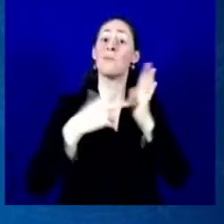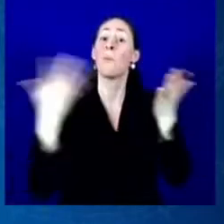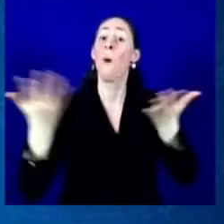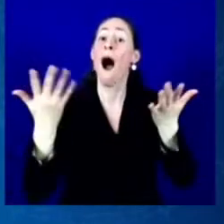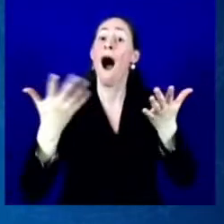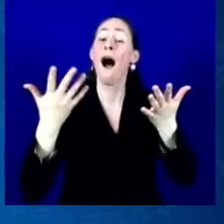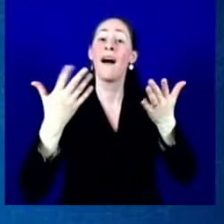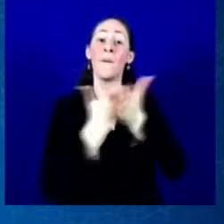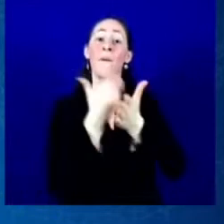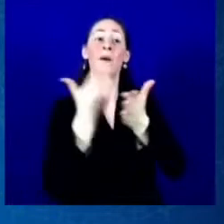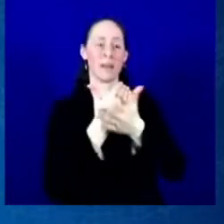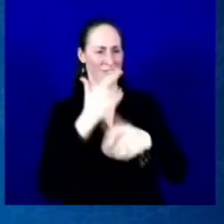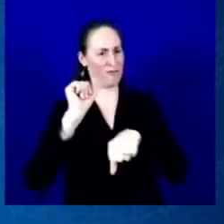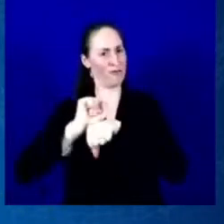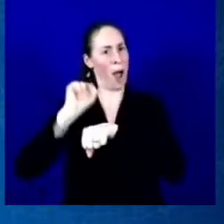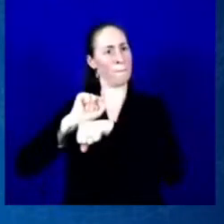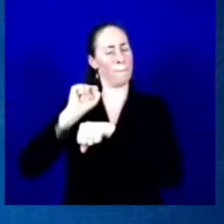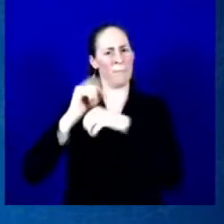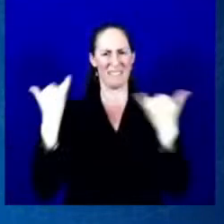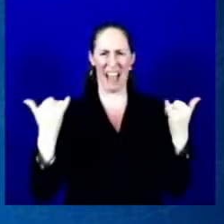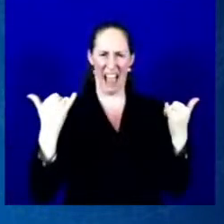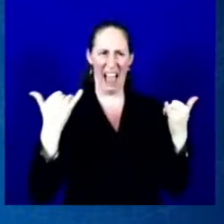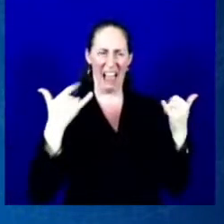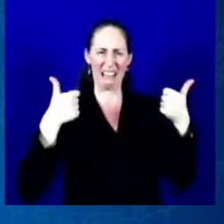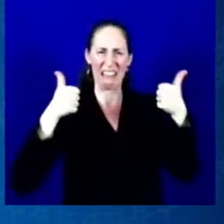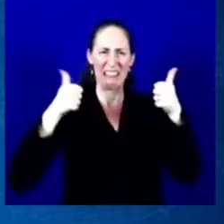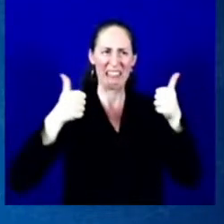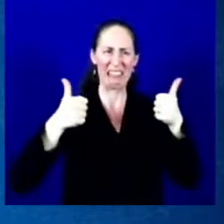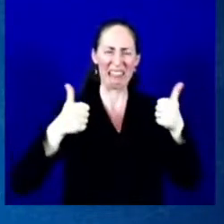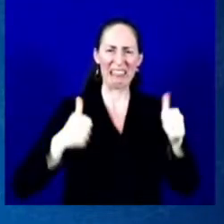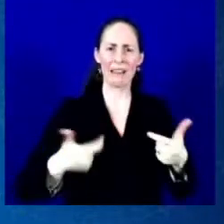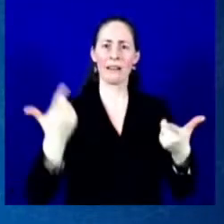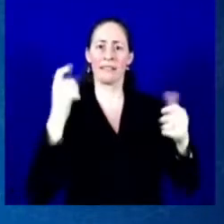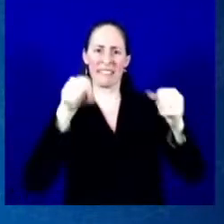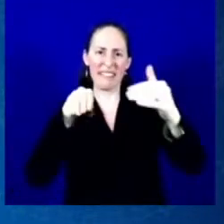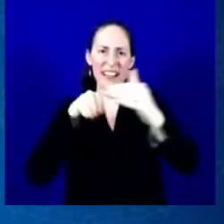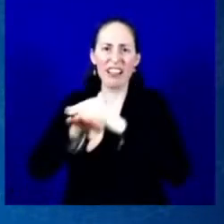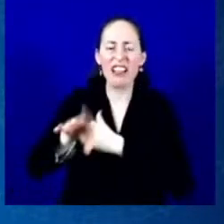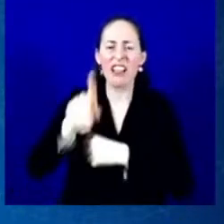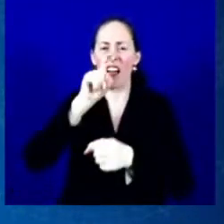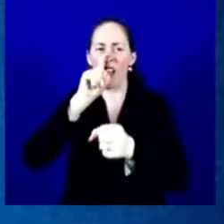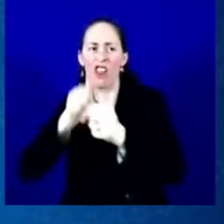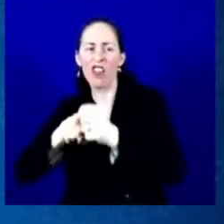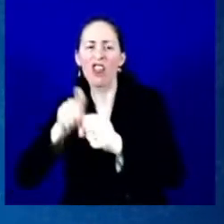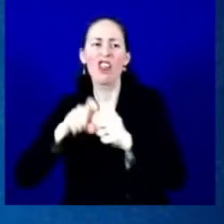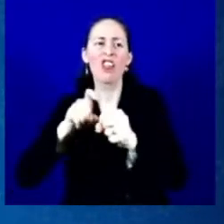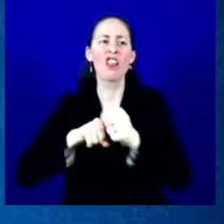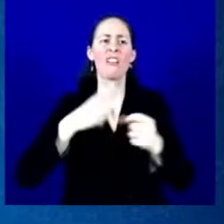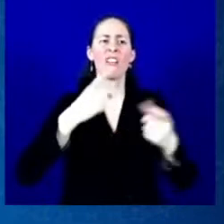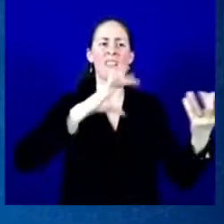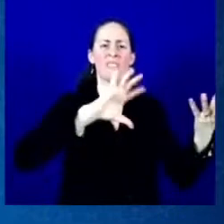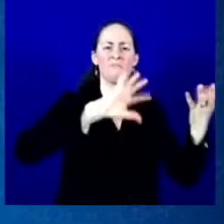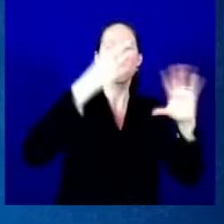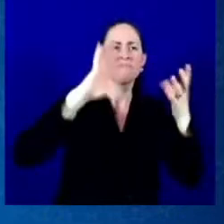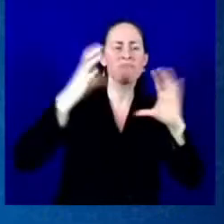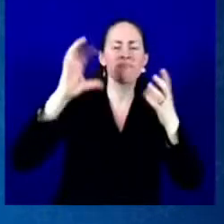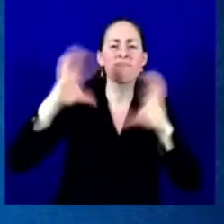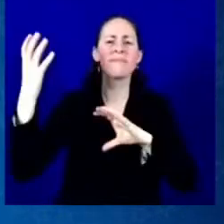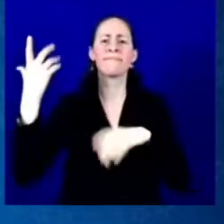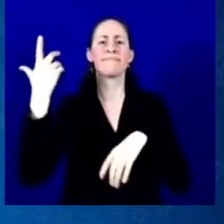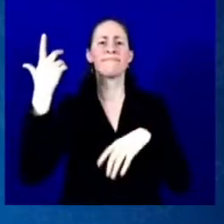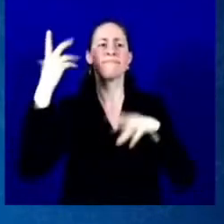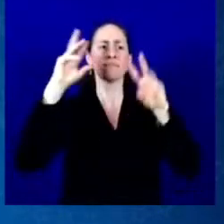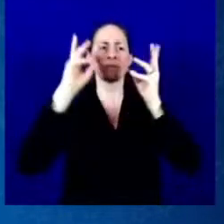hacks, catastrophic failures with tragic results, as we saw in Texas and elsewhere during the